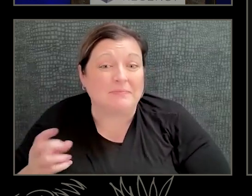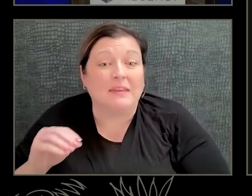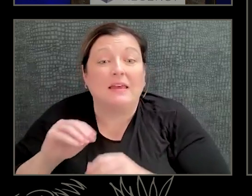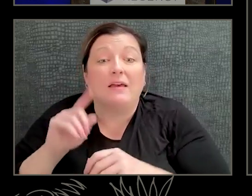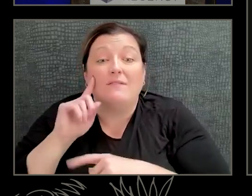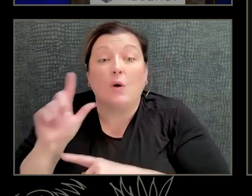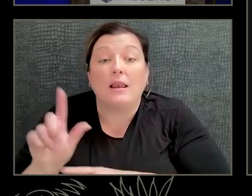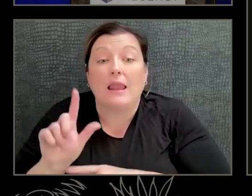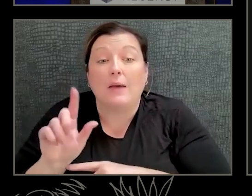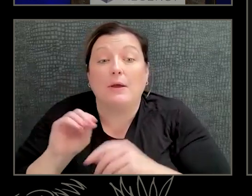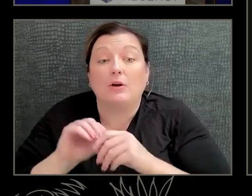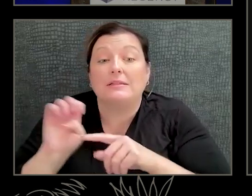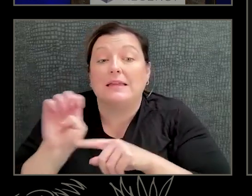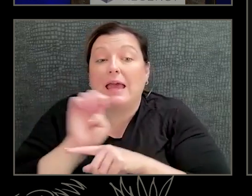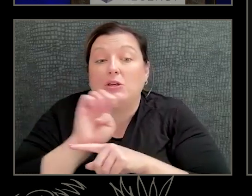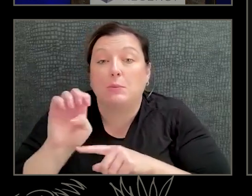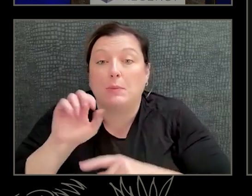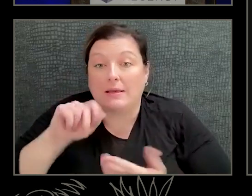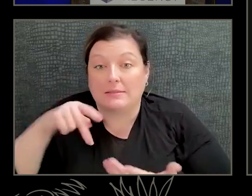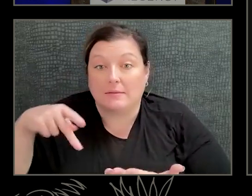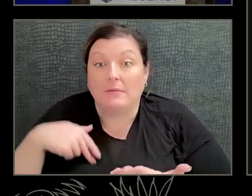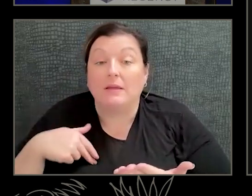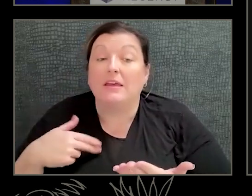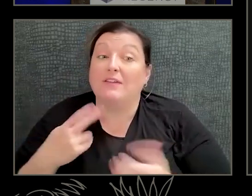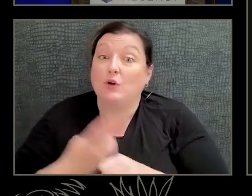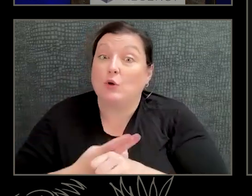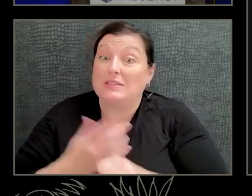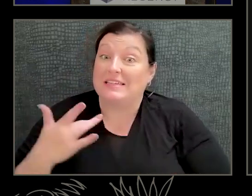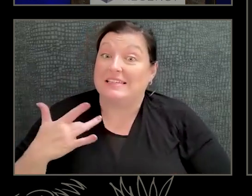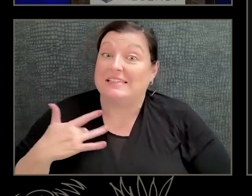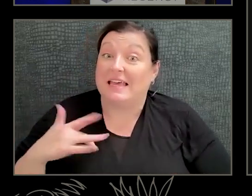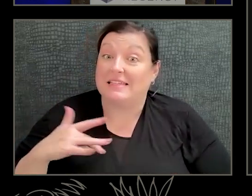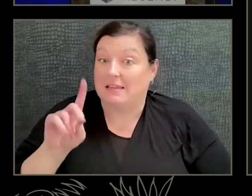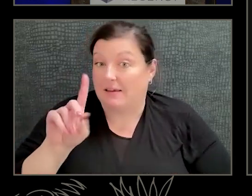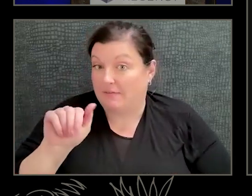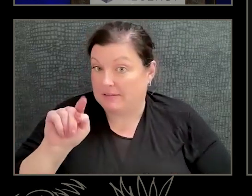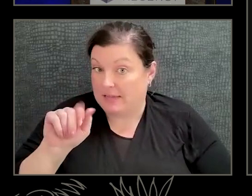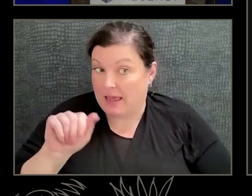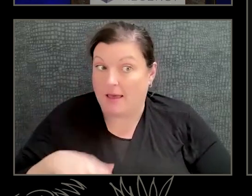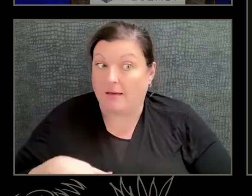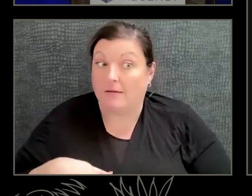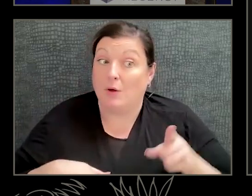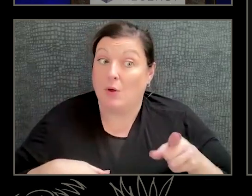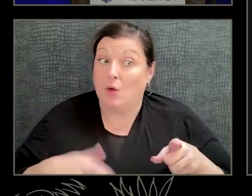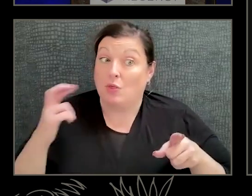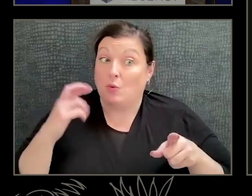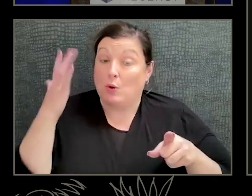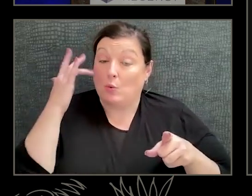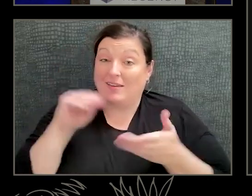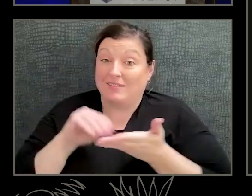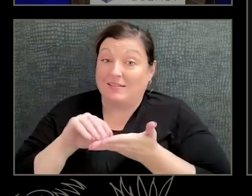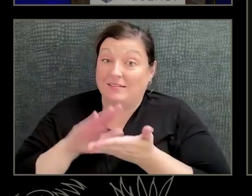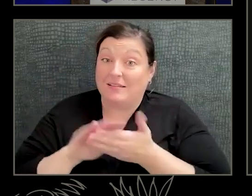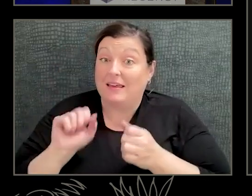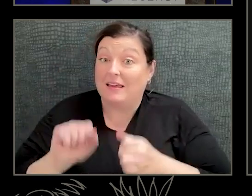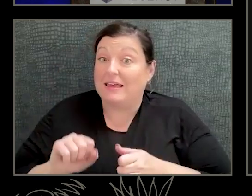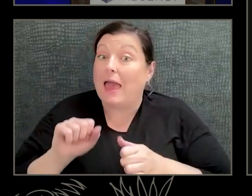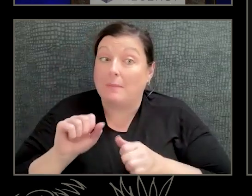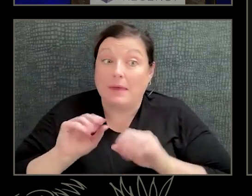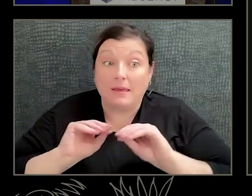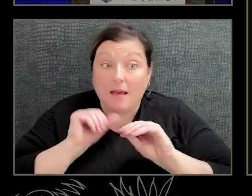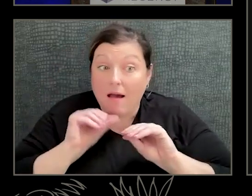applications, especially the ones dealing with sensitive data. Why? Because the documentation could be